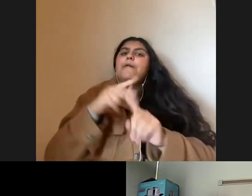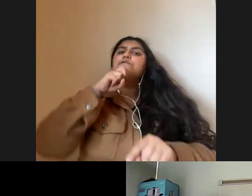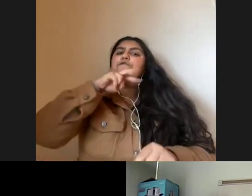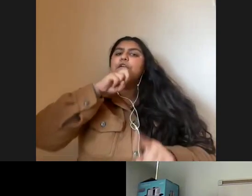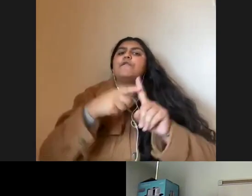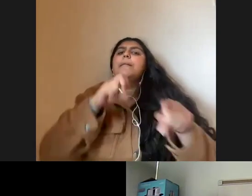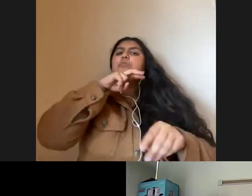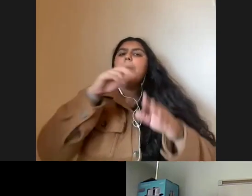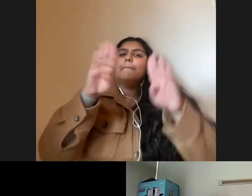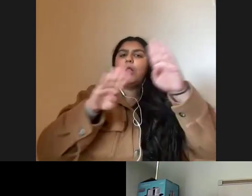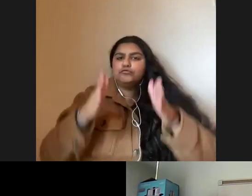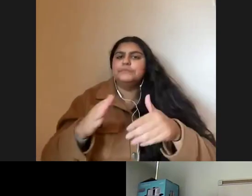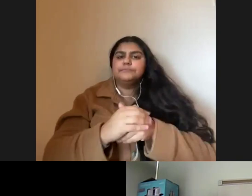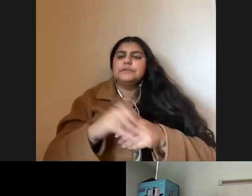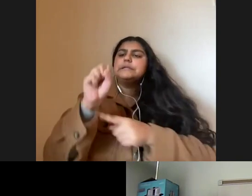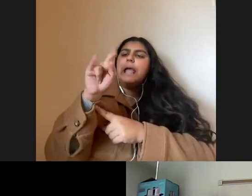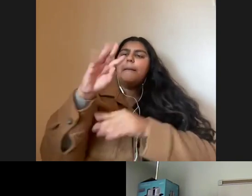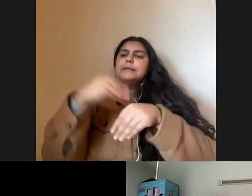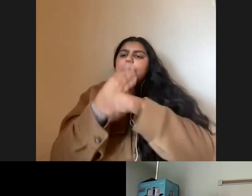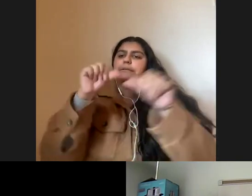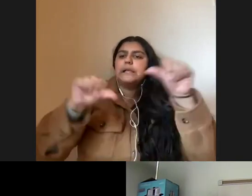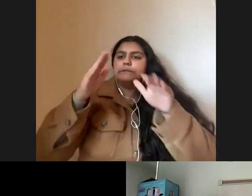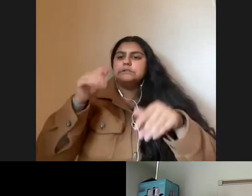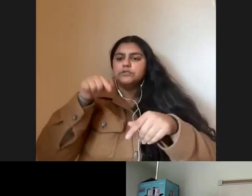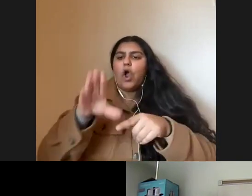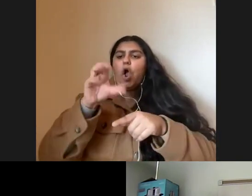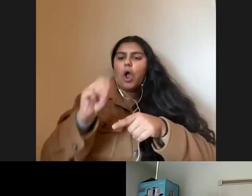biologist. So you can go to skypeascientist.com, click on live streams, and